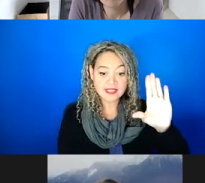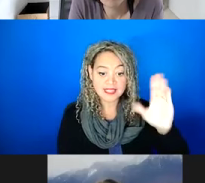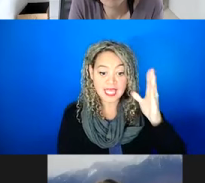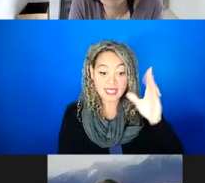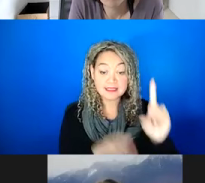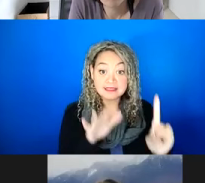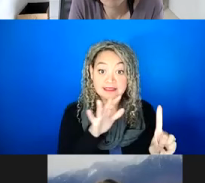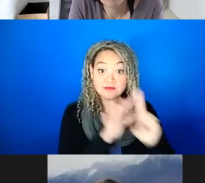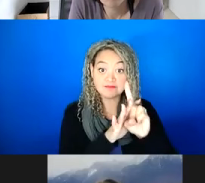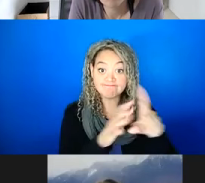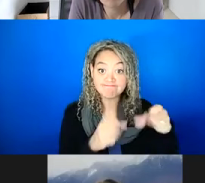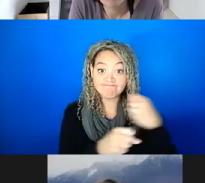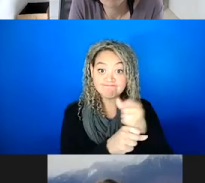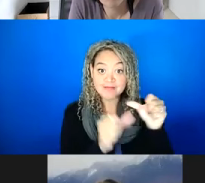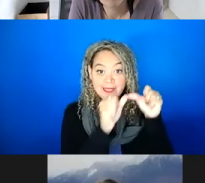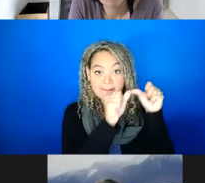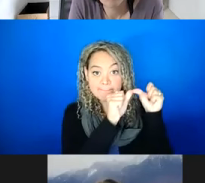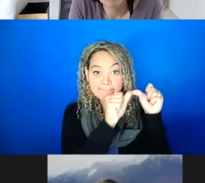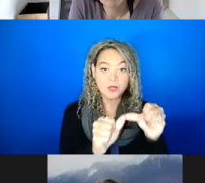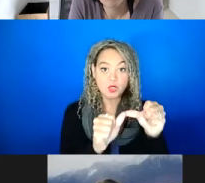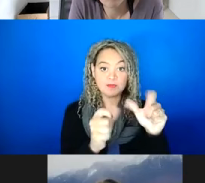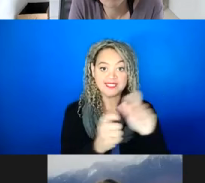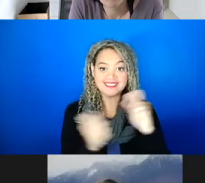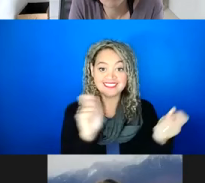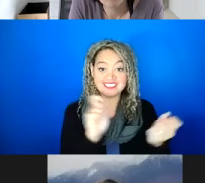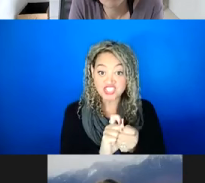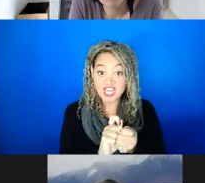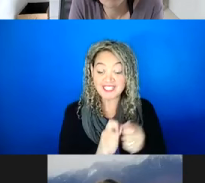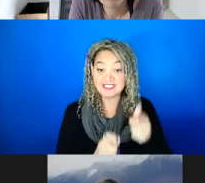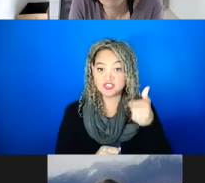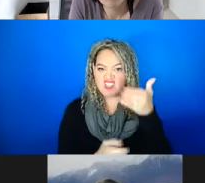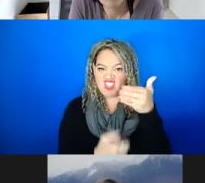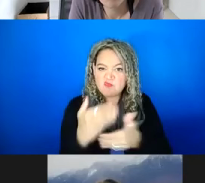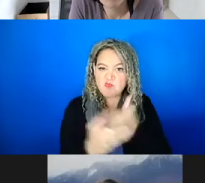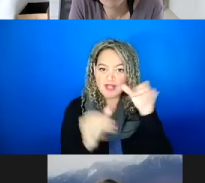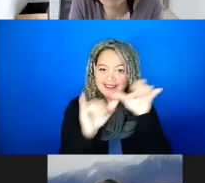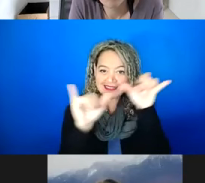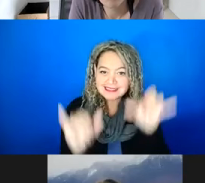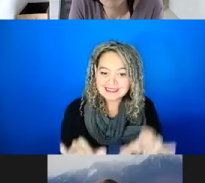a permanent change in the processing system.